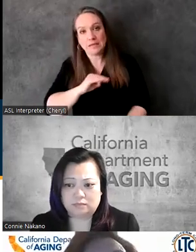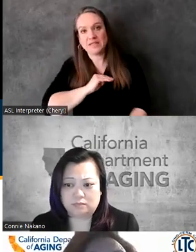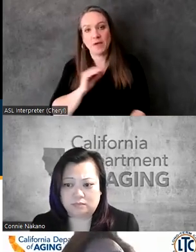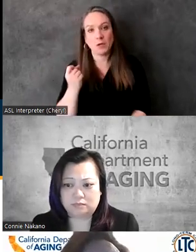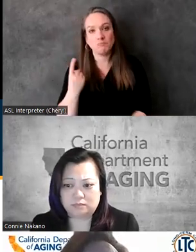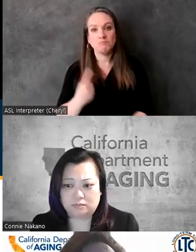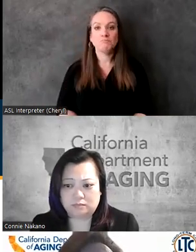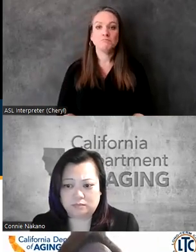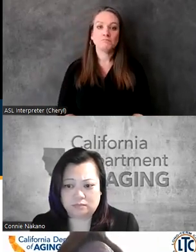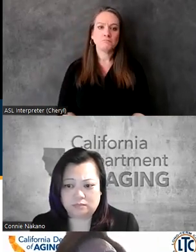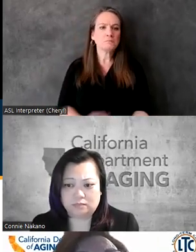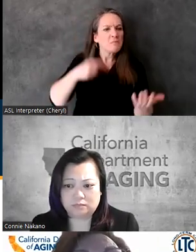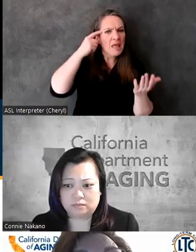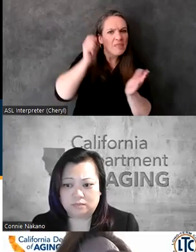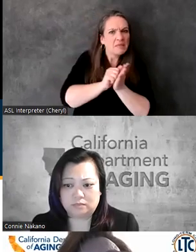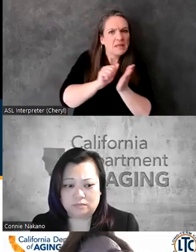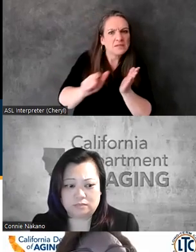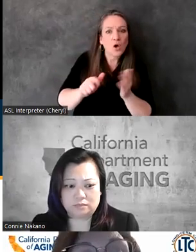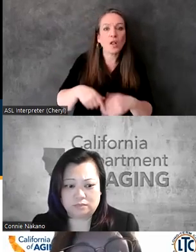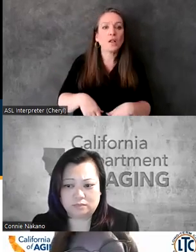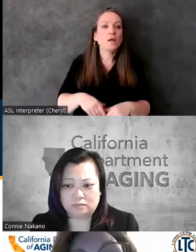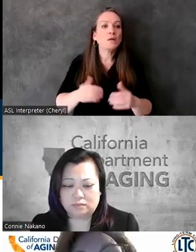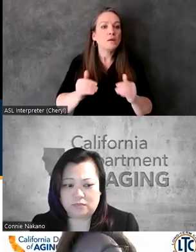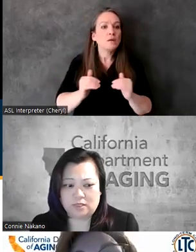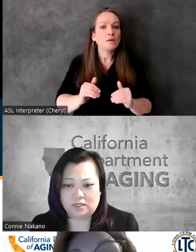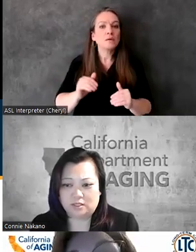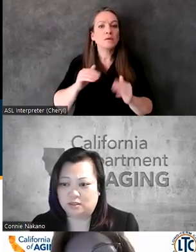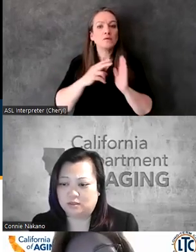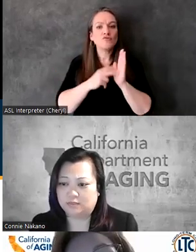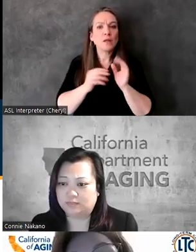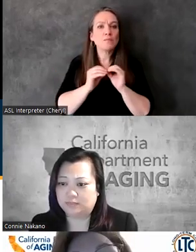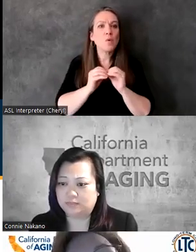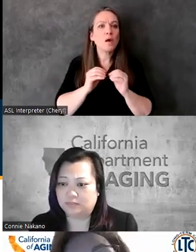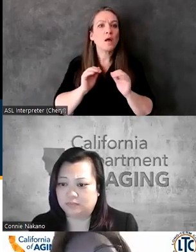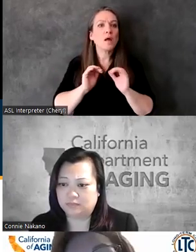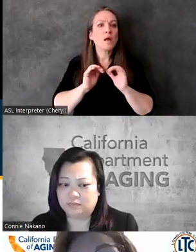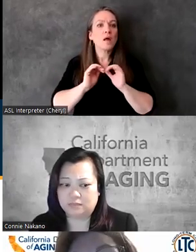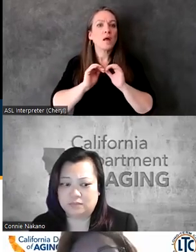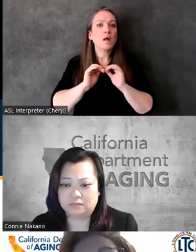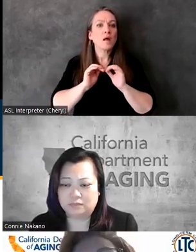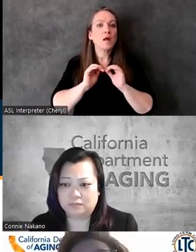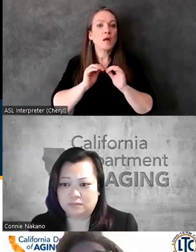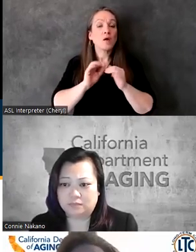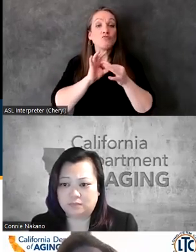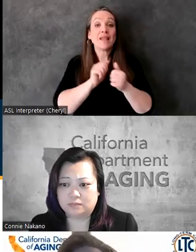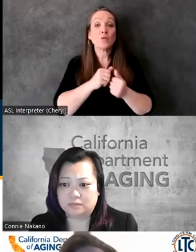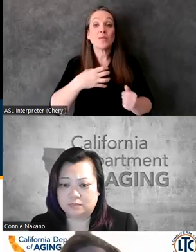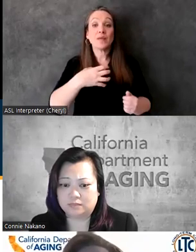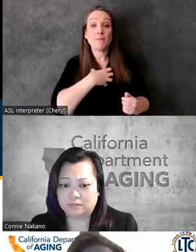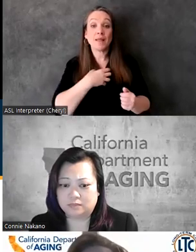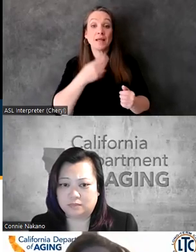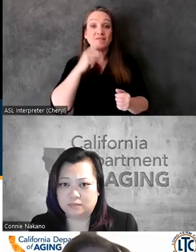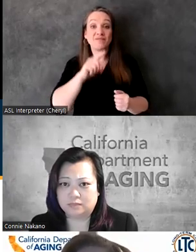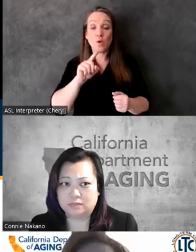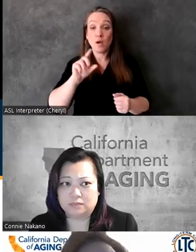And I think that was it. How does someone obtain assistance from the Ombudsman in regards to filing complaints against facilities for both neglect and